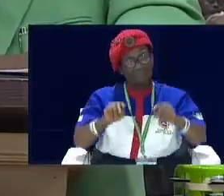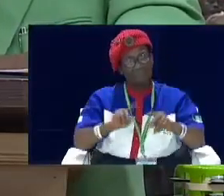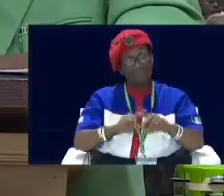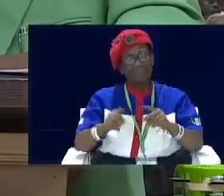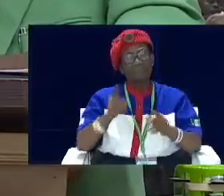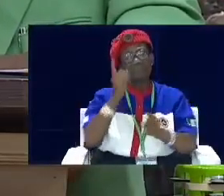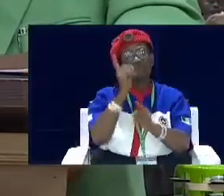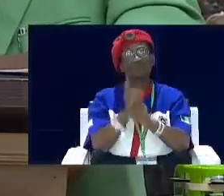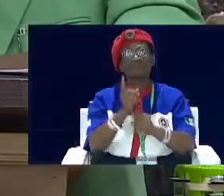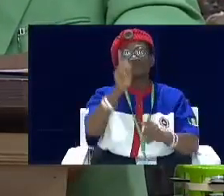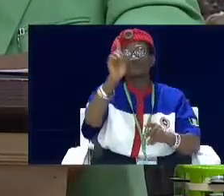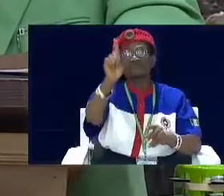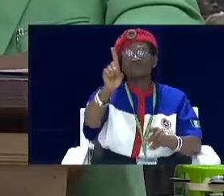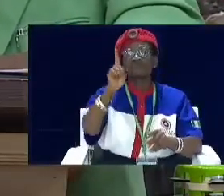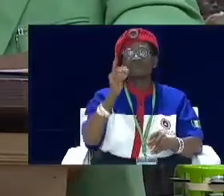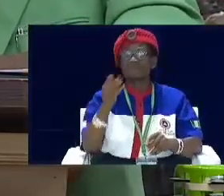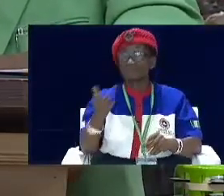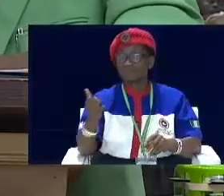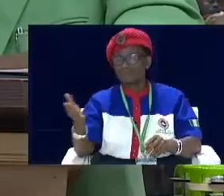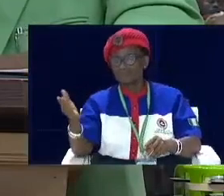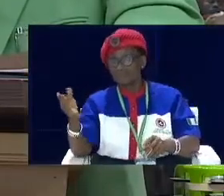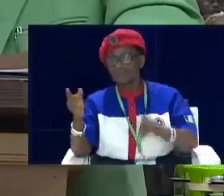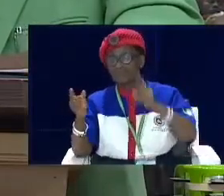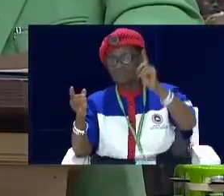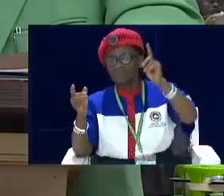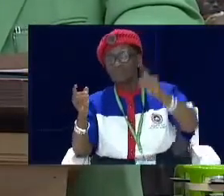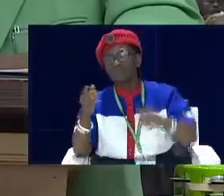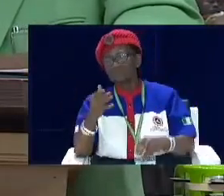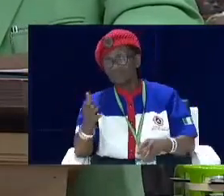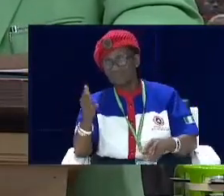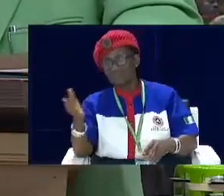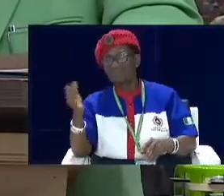o so wi pe e fun mi lele tabi to ohun kan soso lo toro.